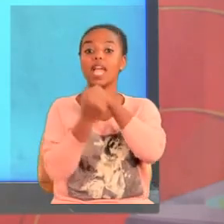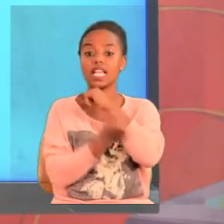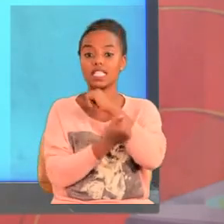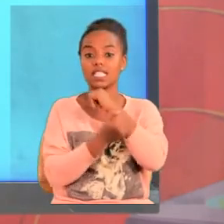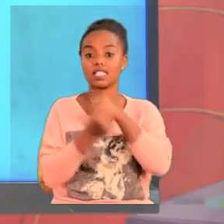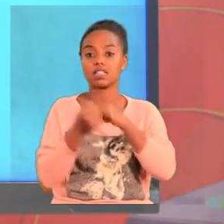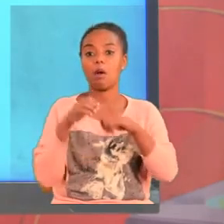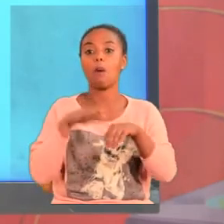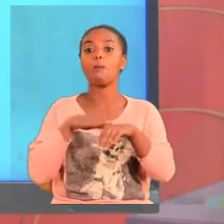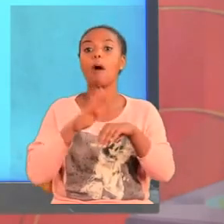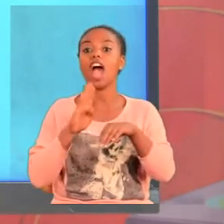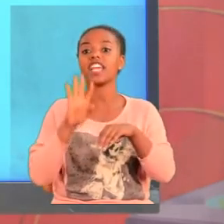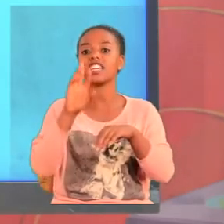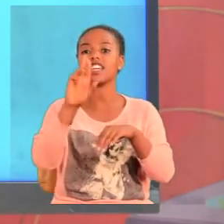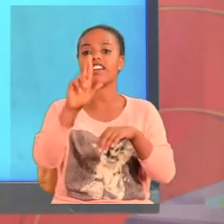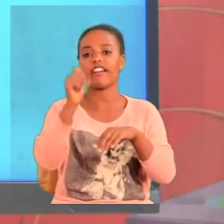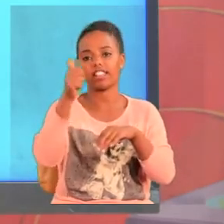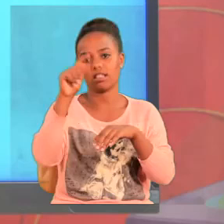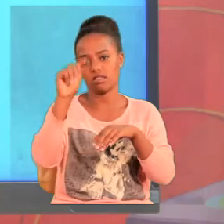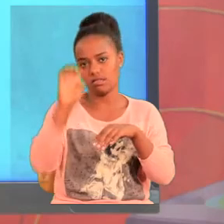by rate.